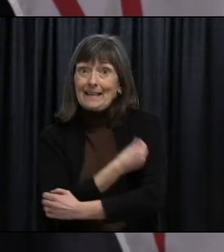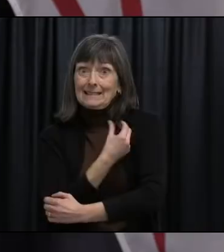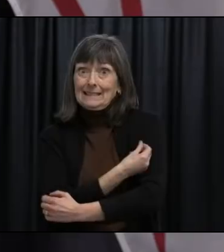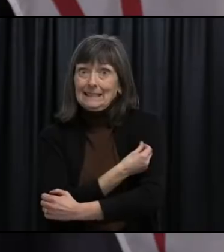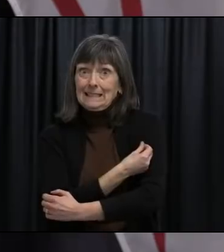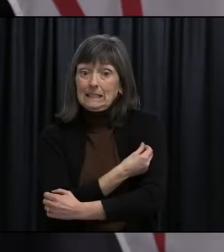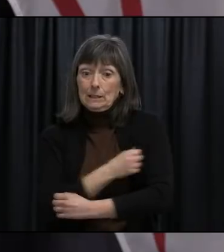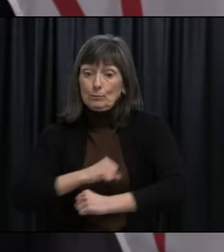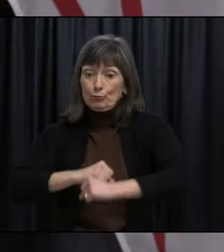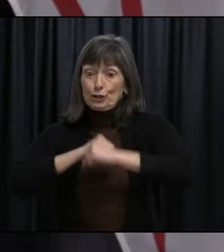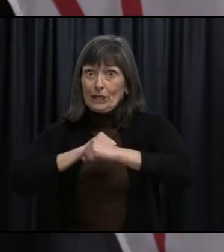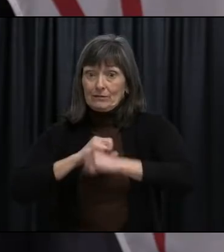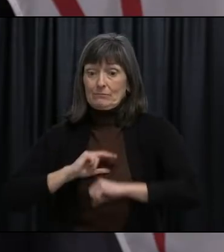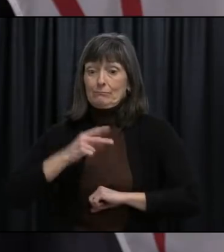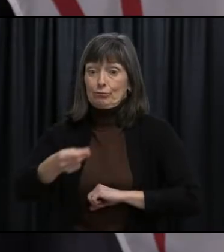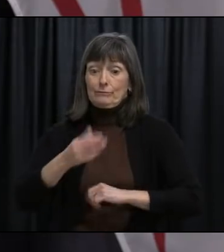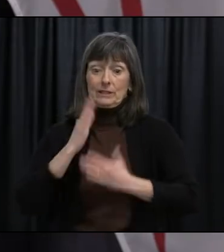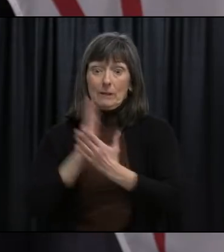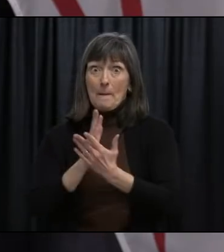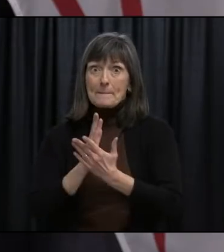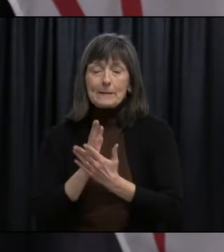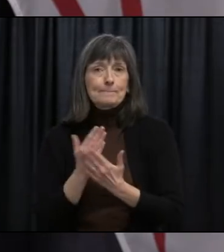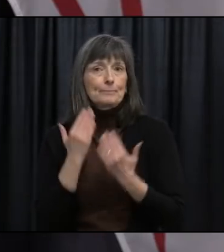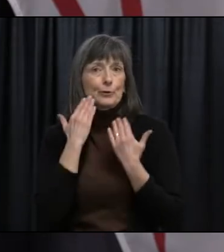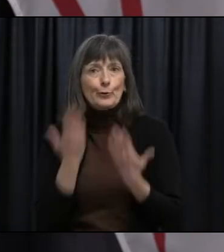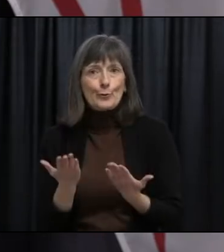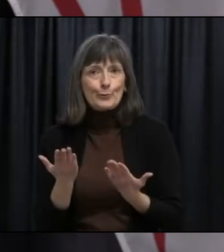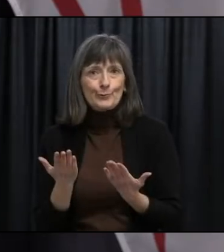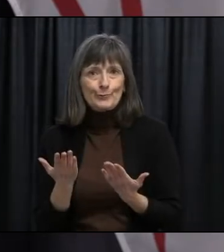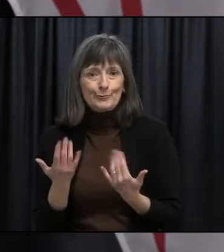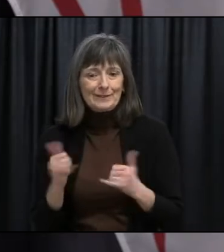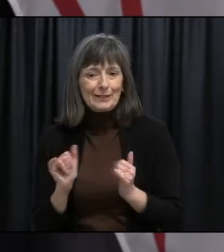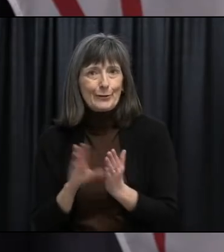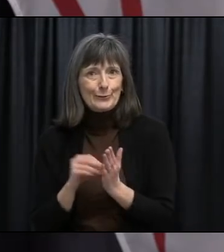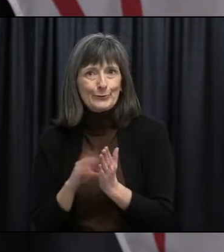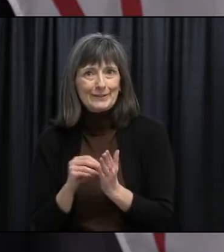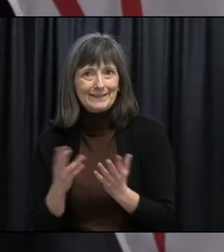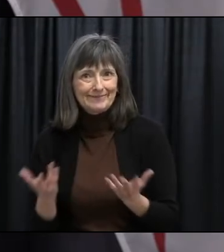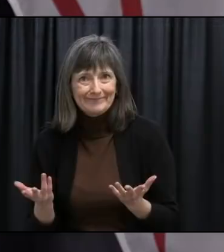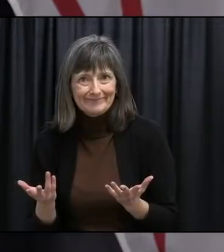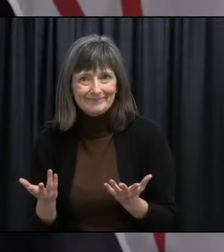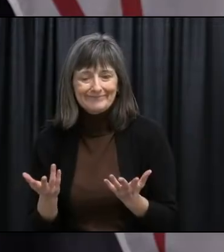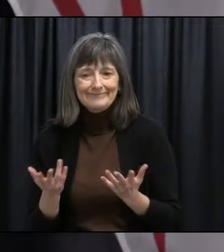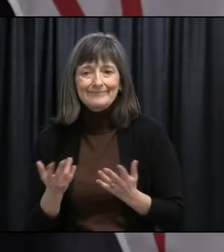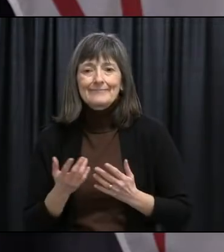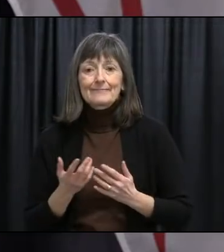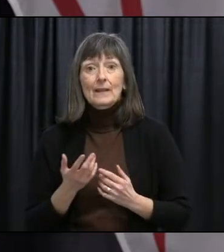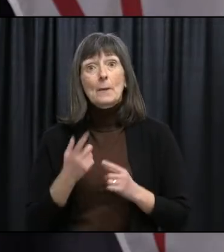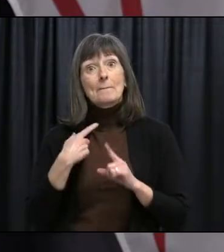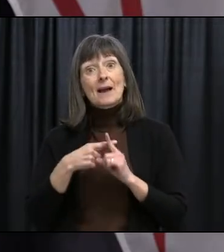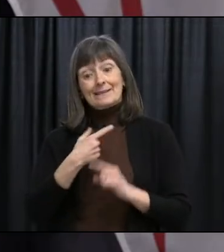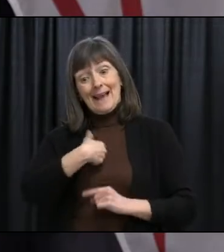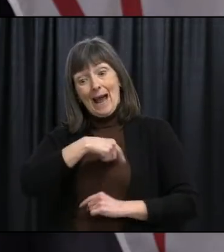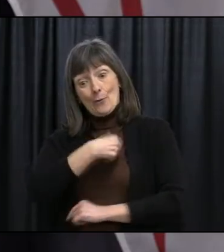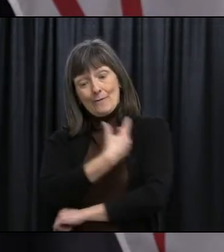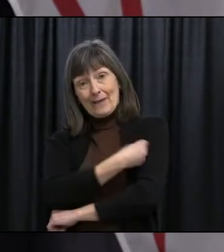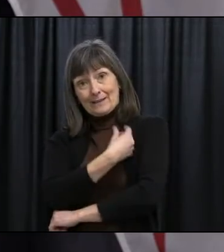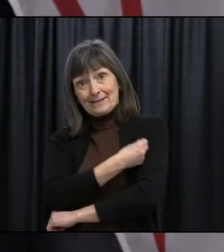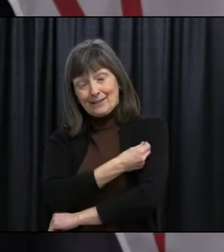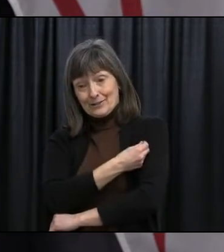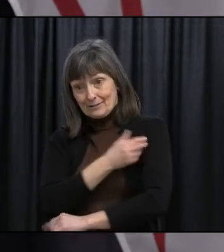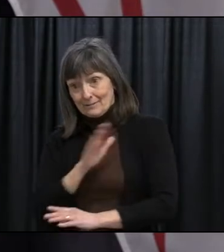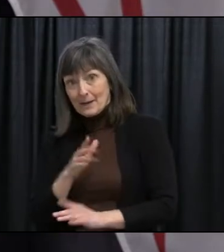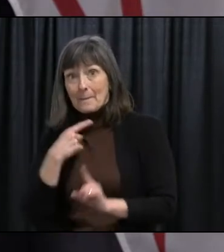transmission. And we also have to think about not just our vaccination rates, but vaccination